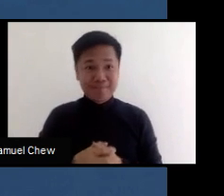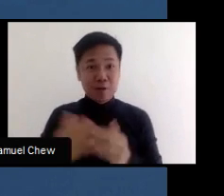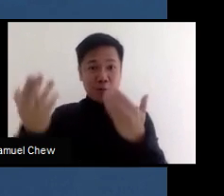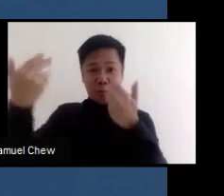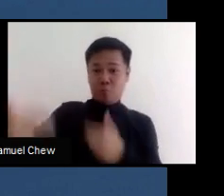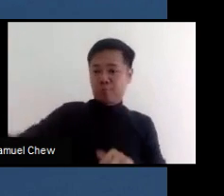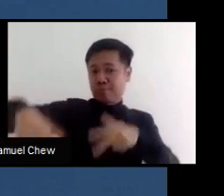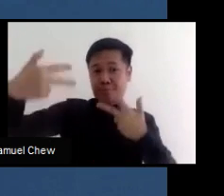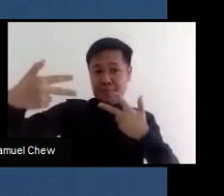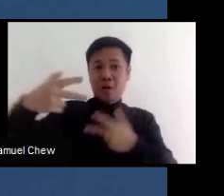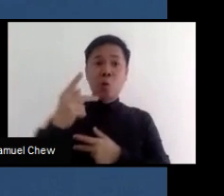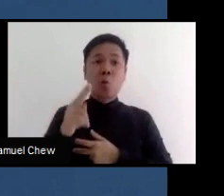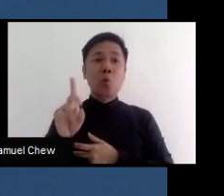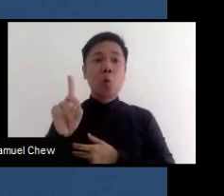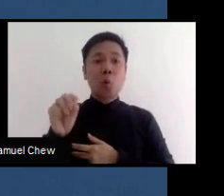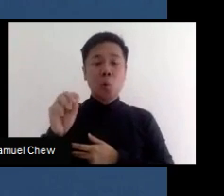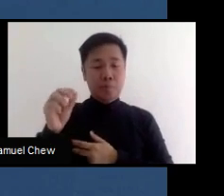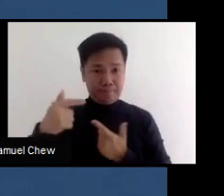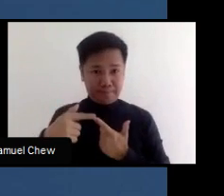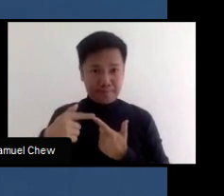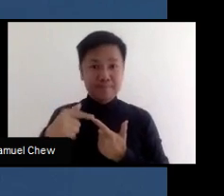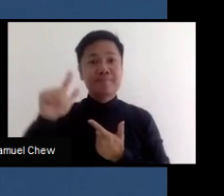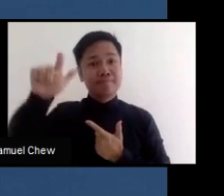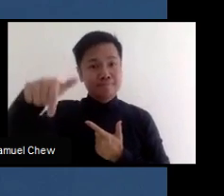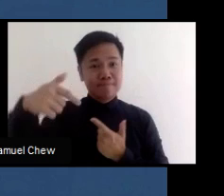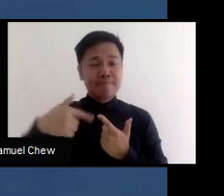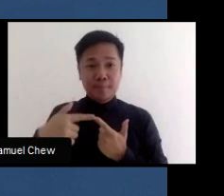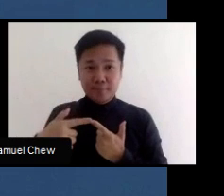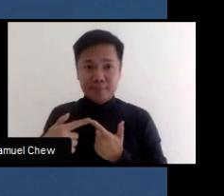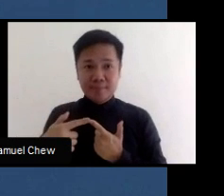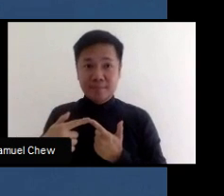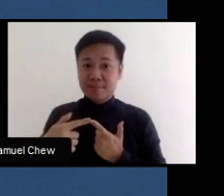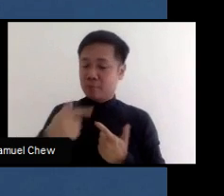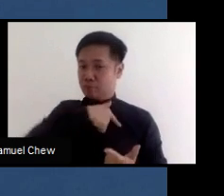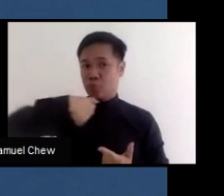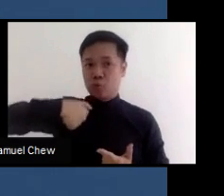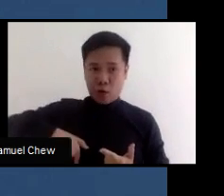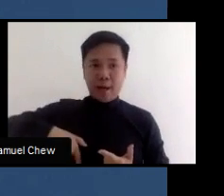platform, to be followed by the distinguished delegation of China.